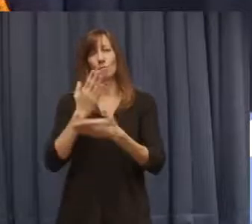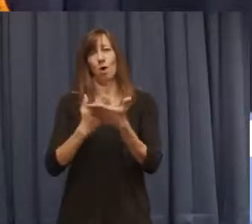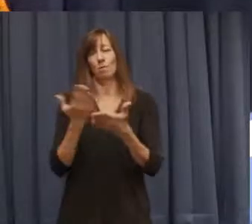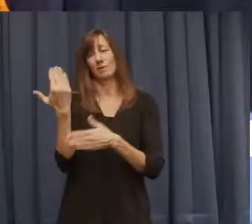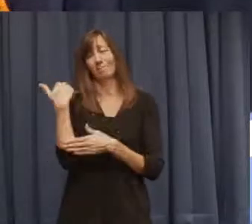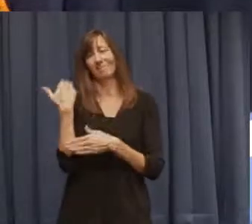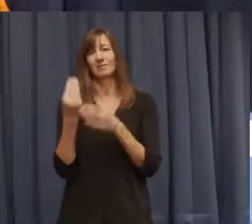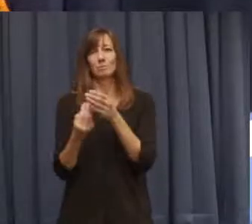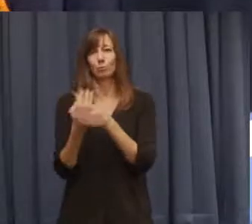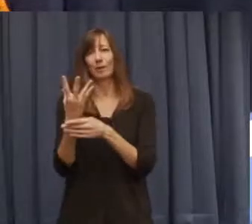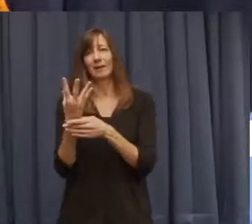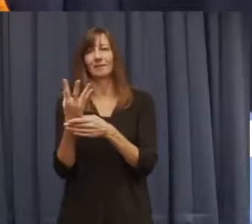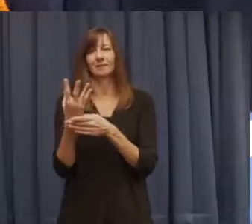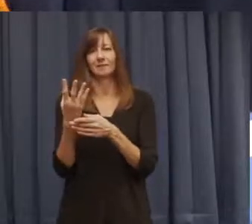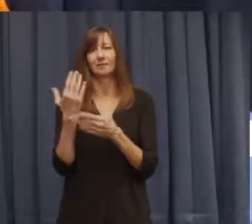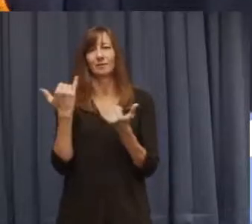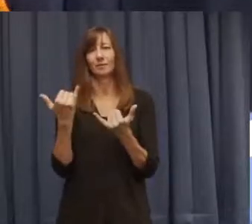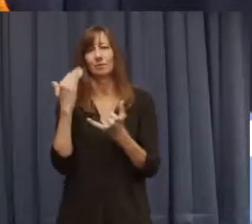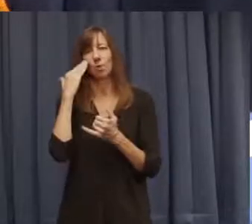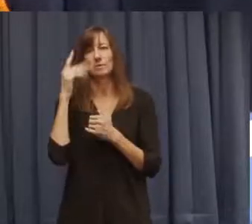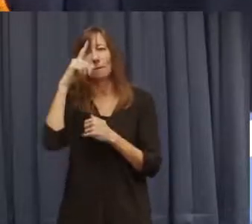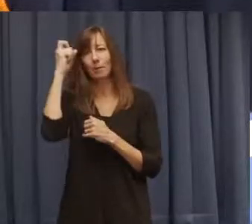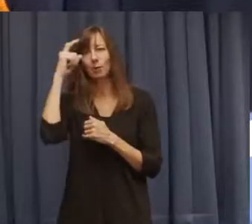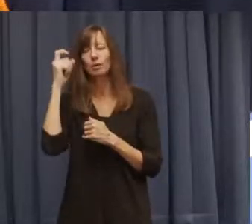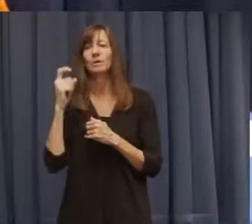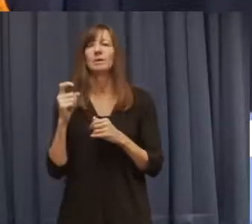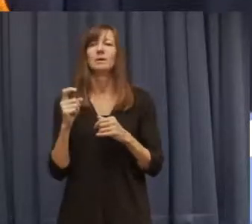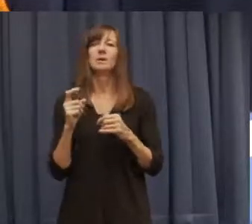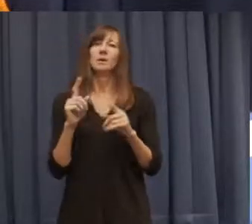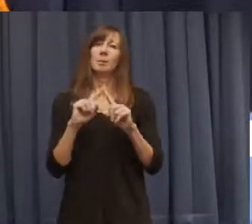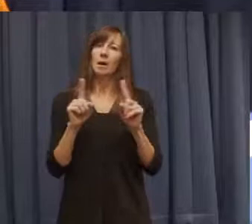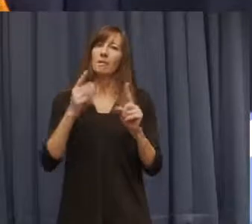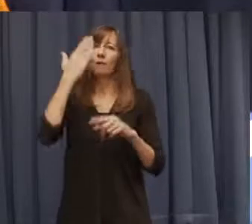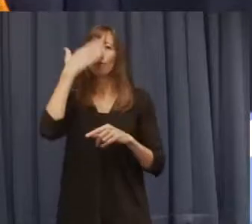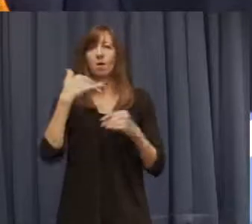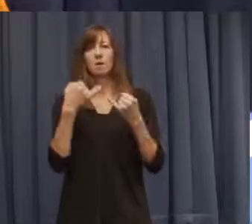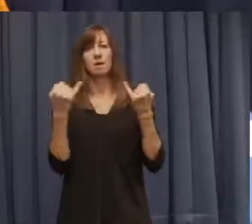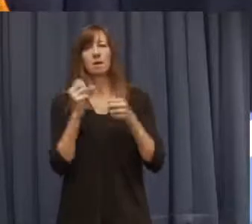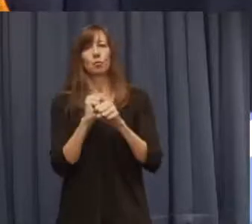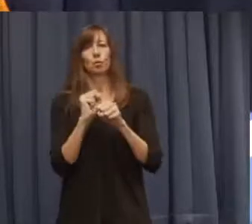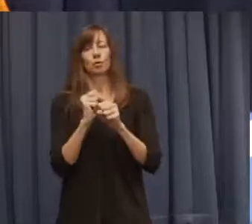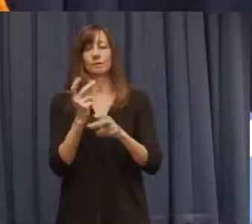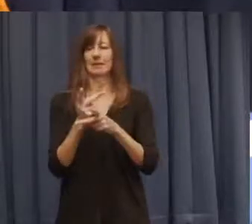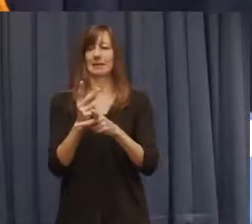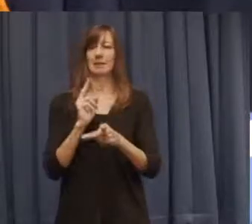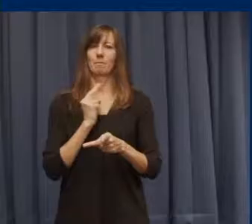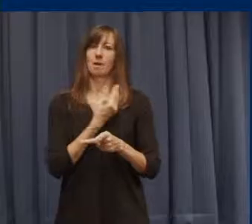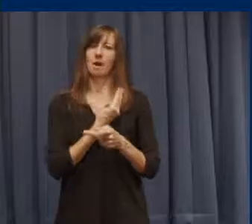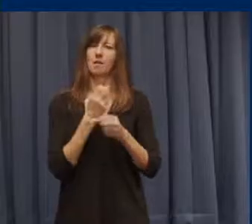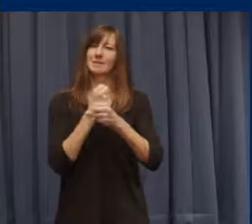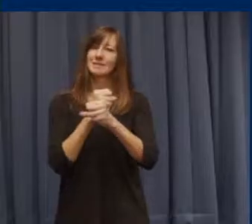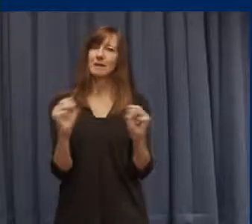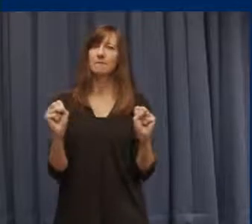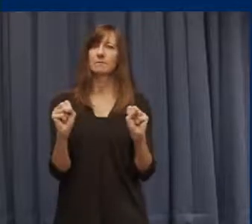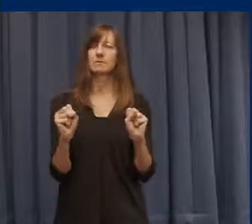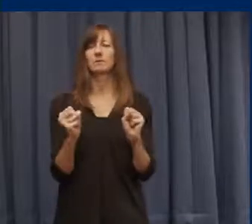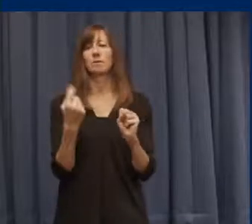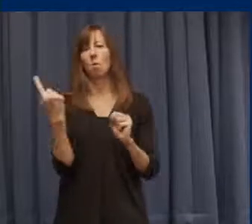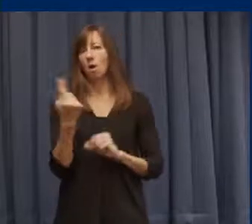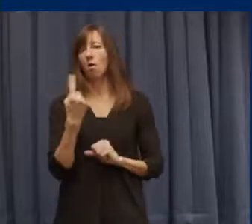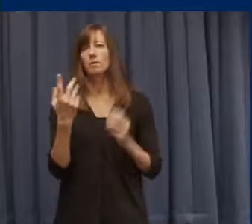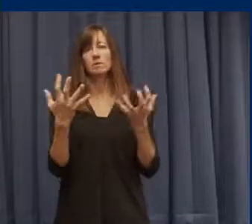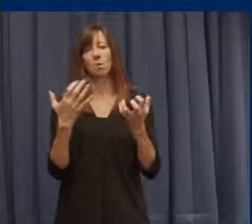front lines in many ways, keeping us safe. And so, as always, I'll end by thanking